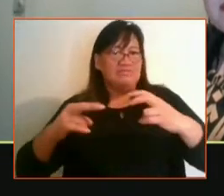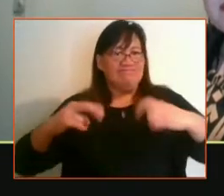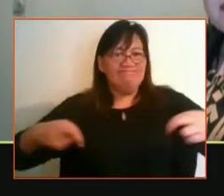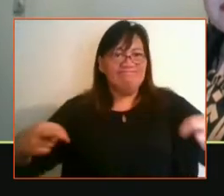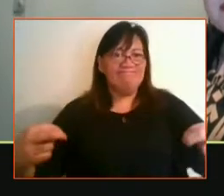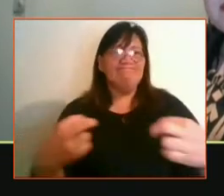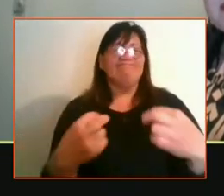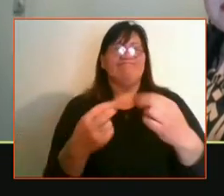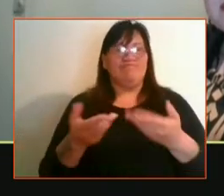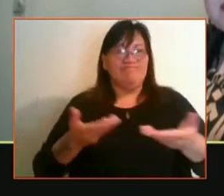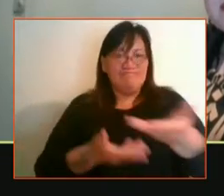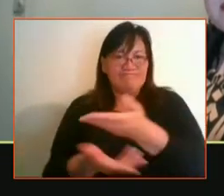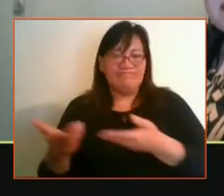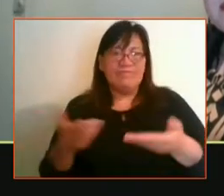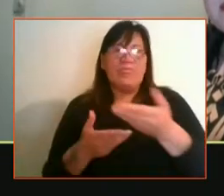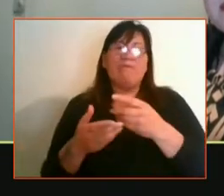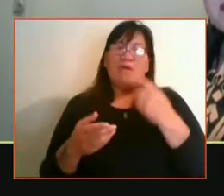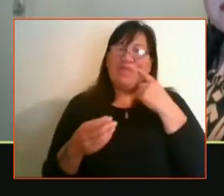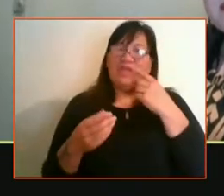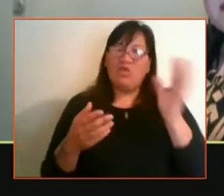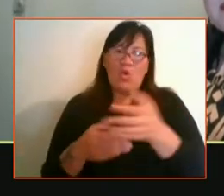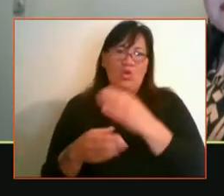providing earlier, are critically important.